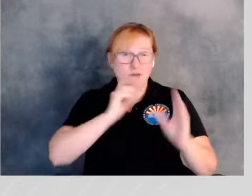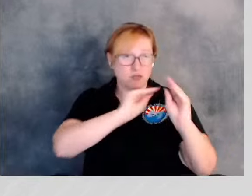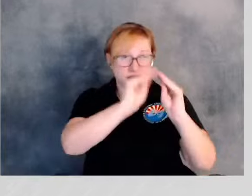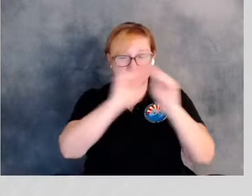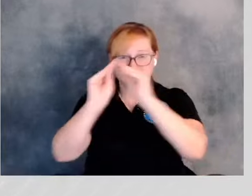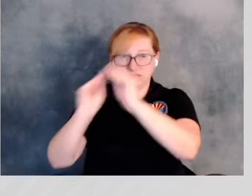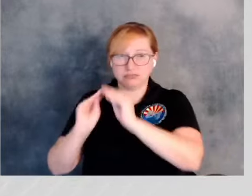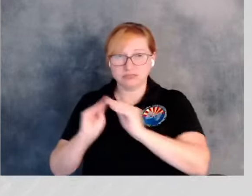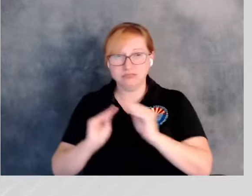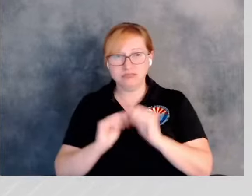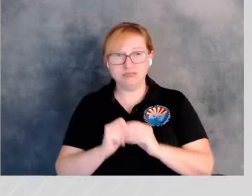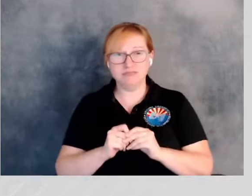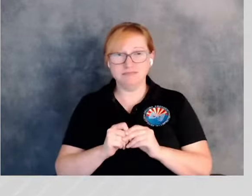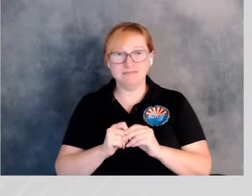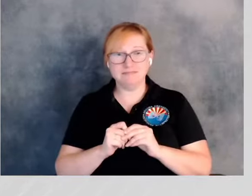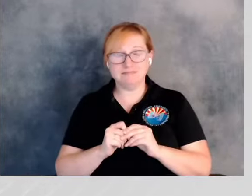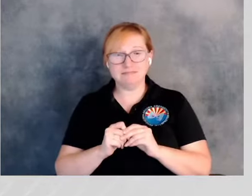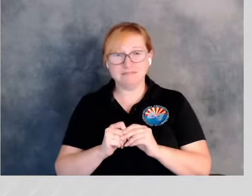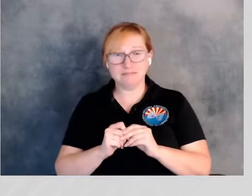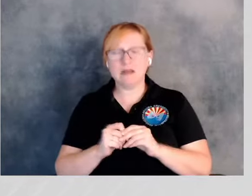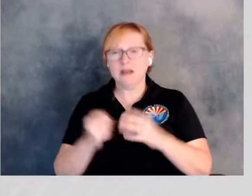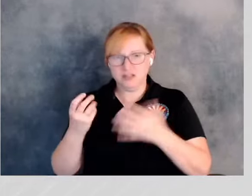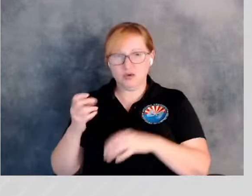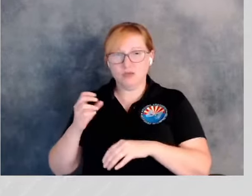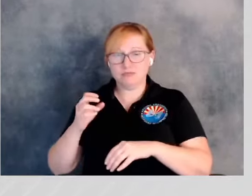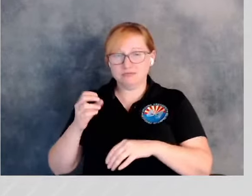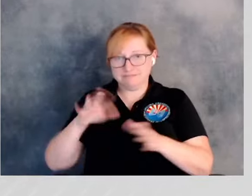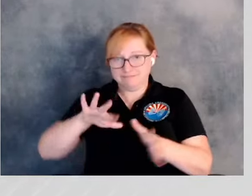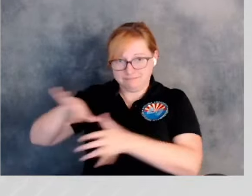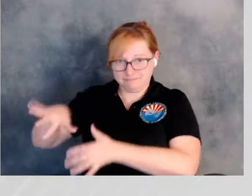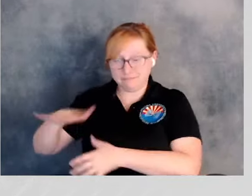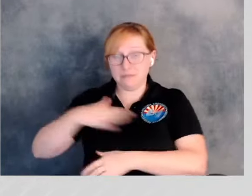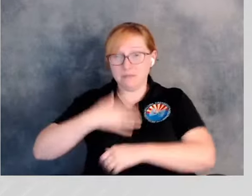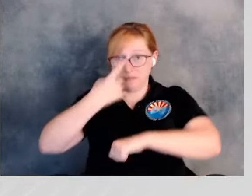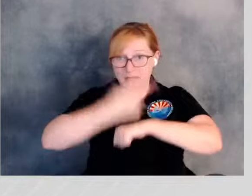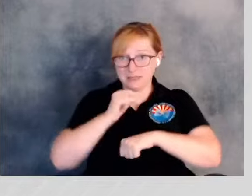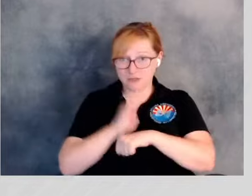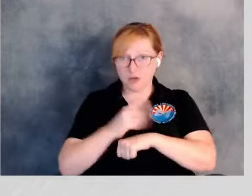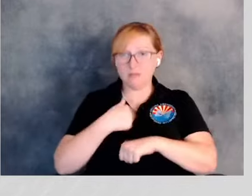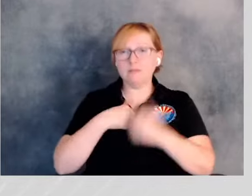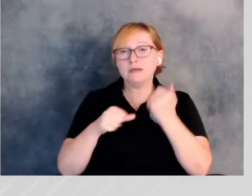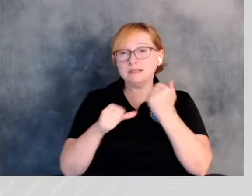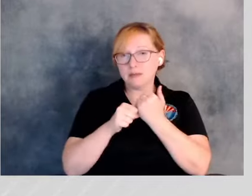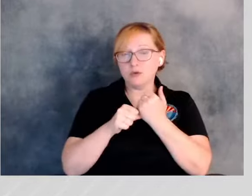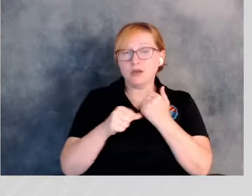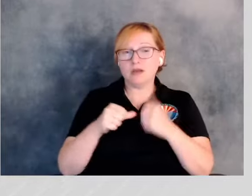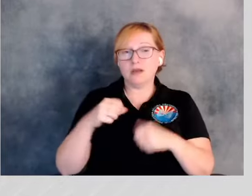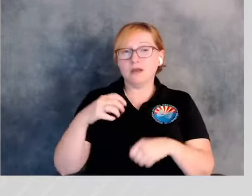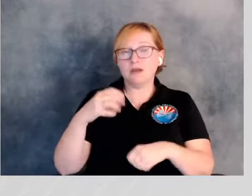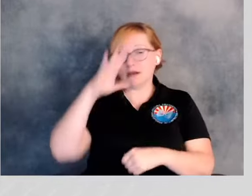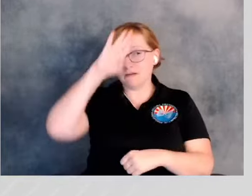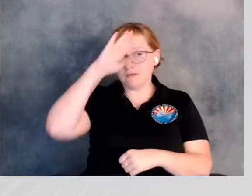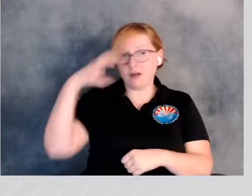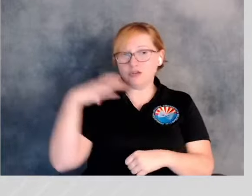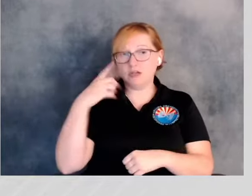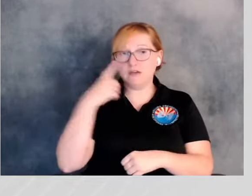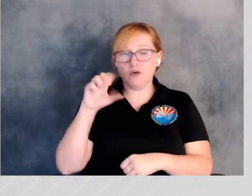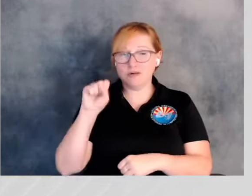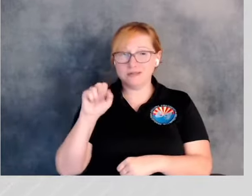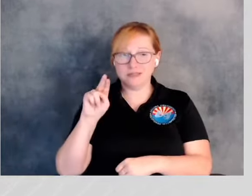flip my hat a little bit. So my day job is I'm the deputy fire chief for the San Luis Obispo County Fire Department.